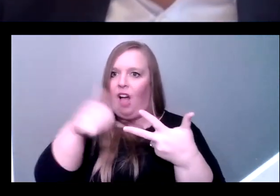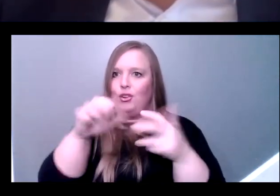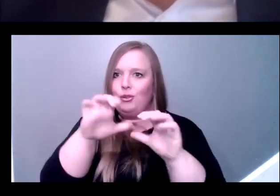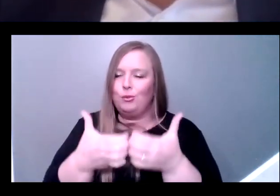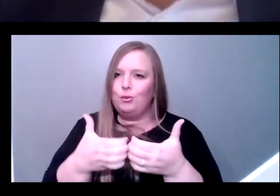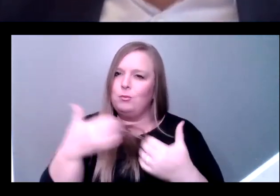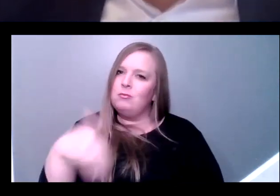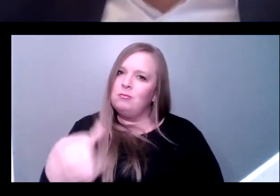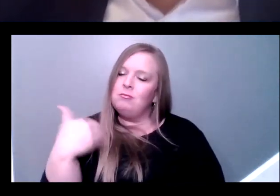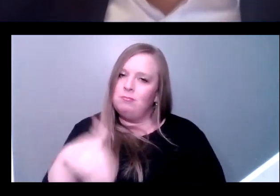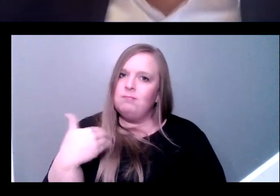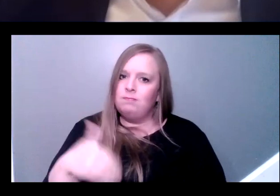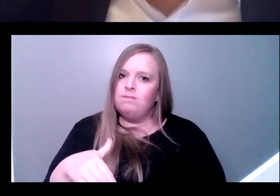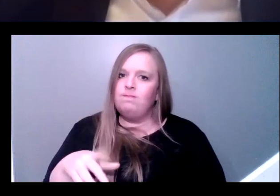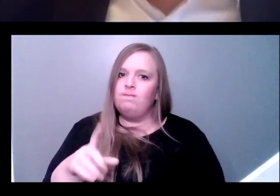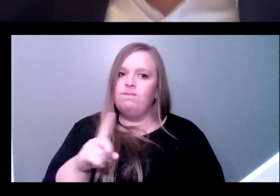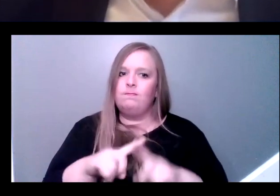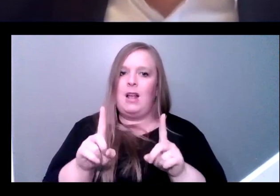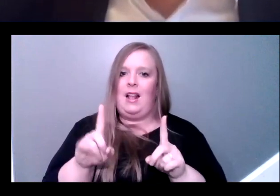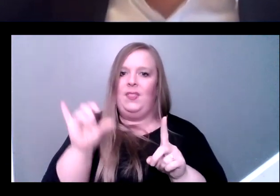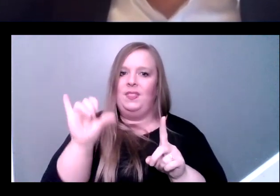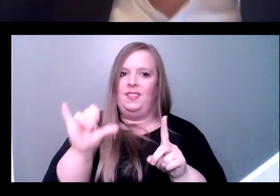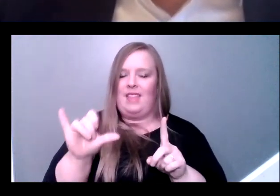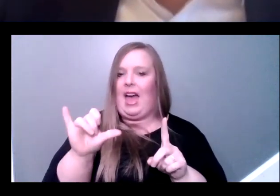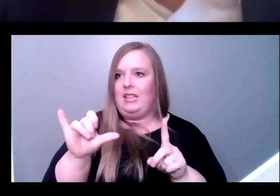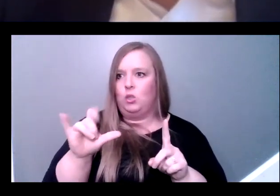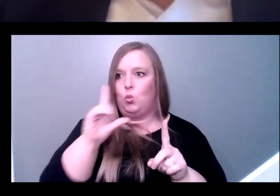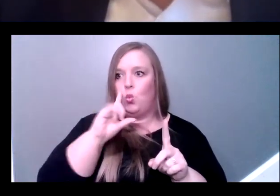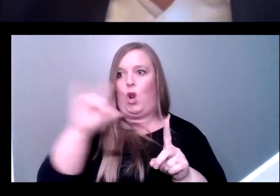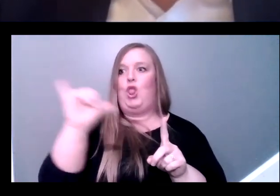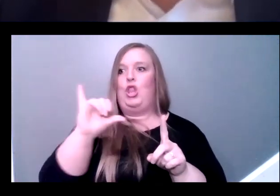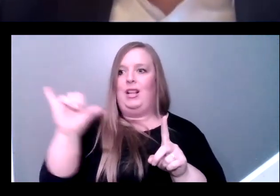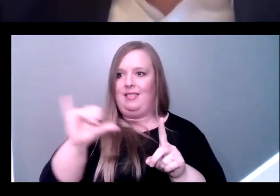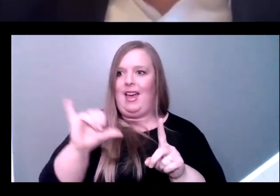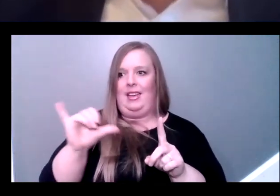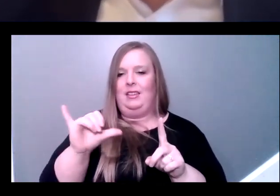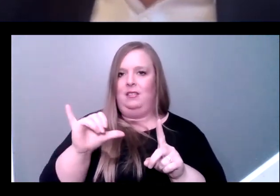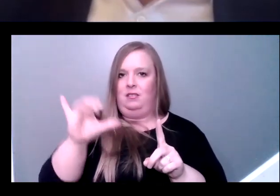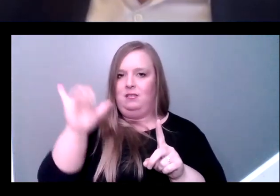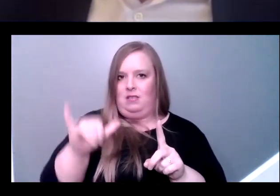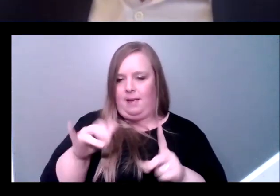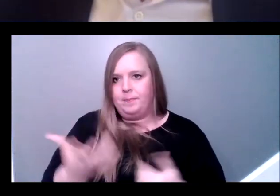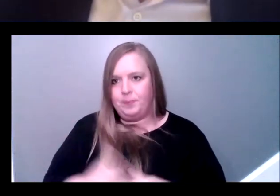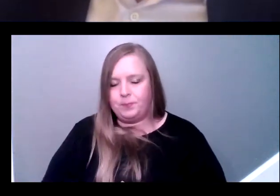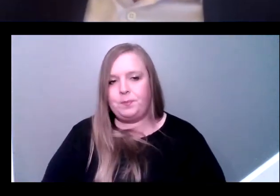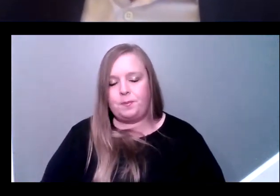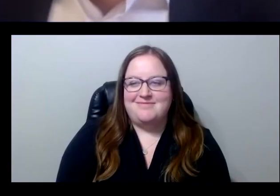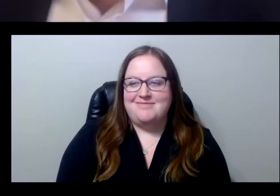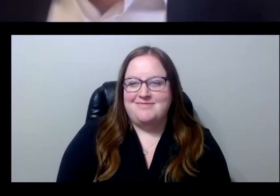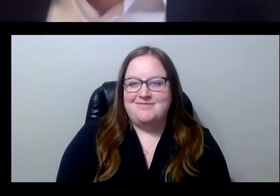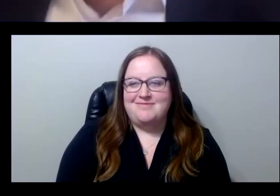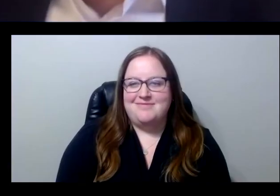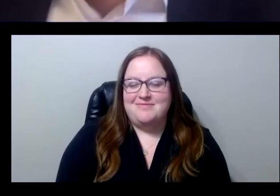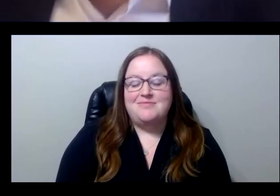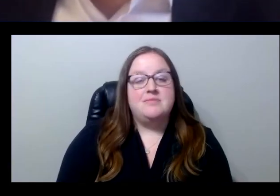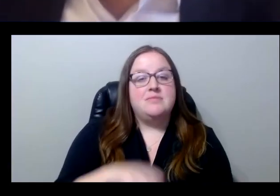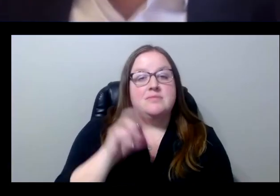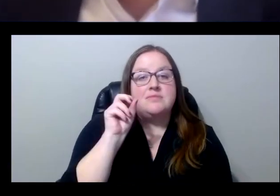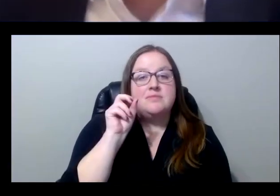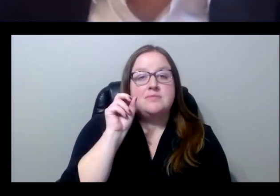coexistence among all religions, and that was the norm. In fact, religion was quietly